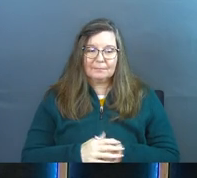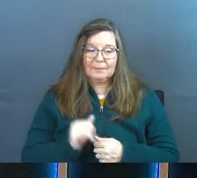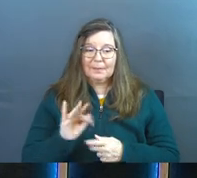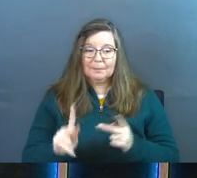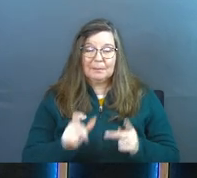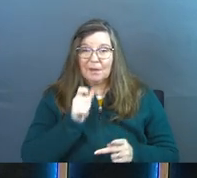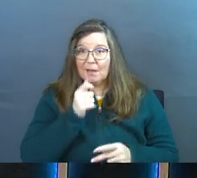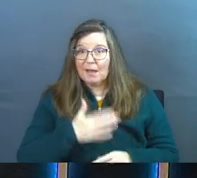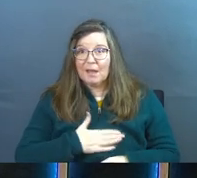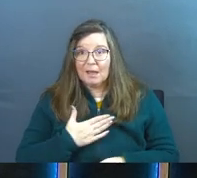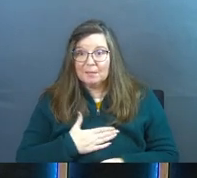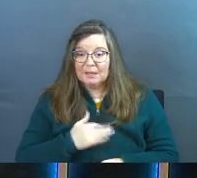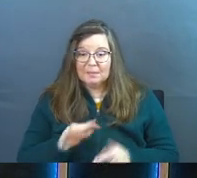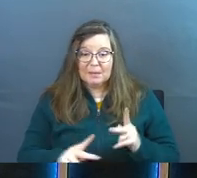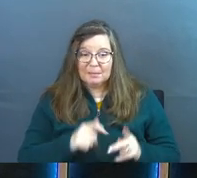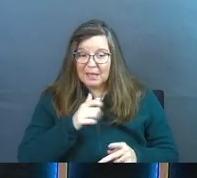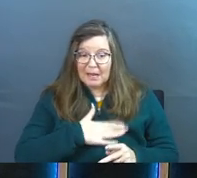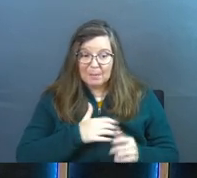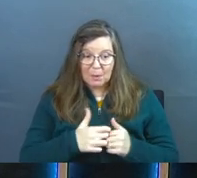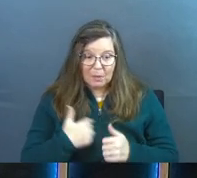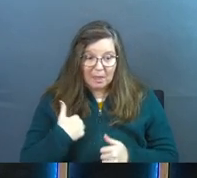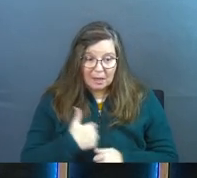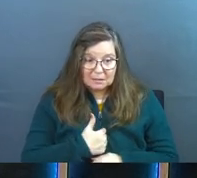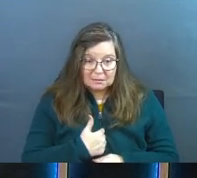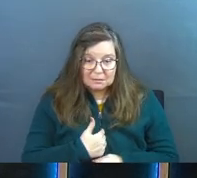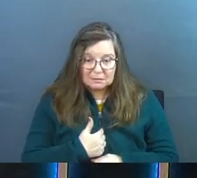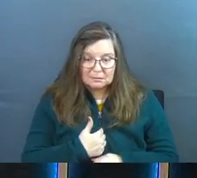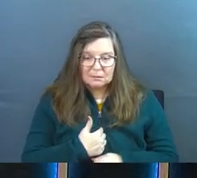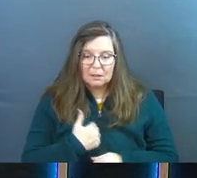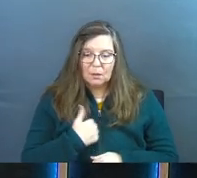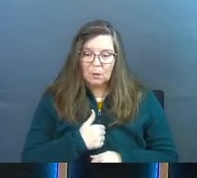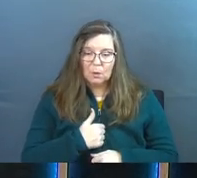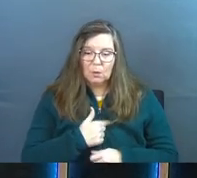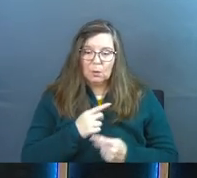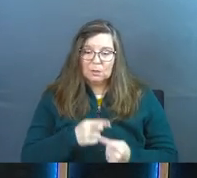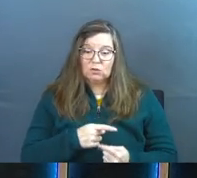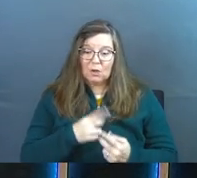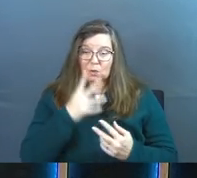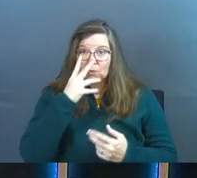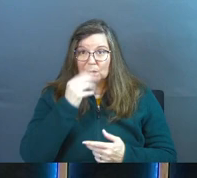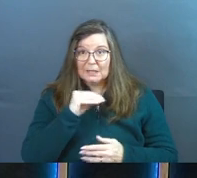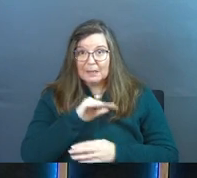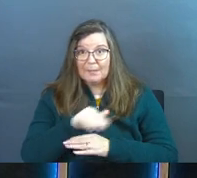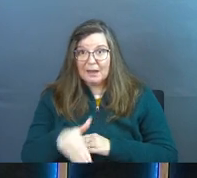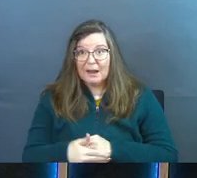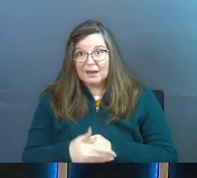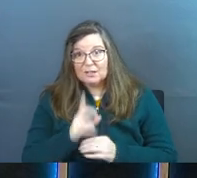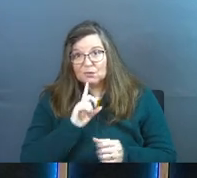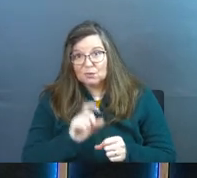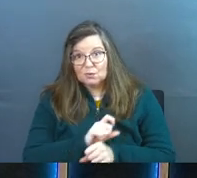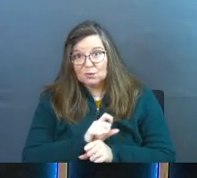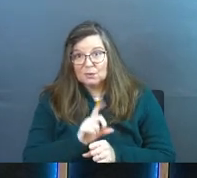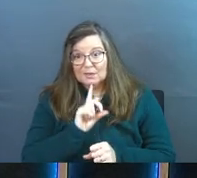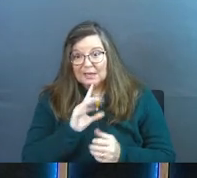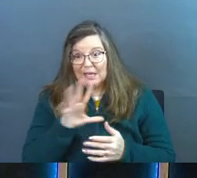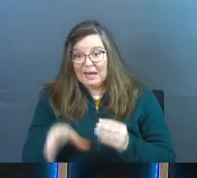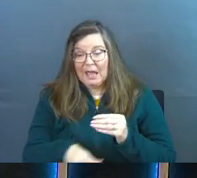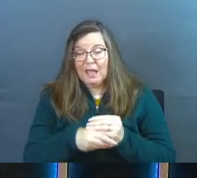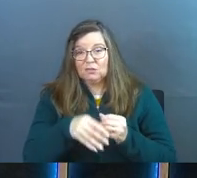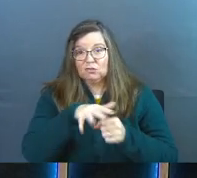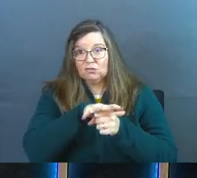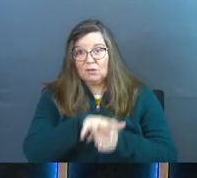And if people aren't happy with us, we even struggle to sleep at night. It's true. It's real. It adds